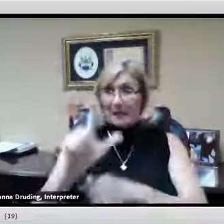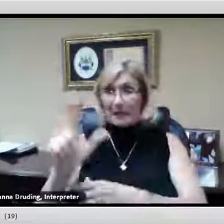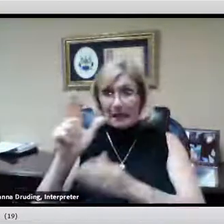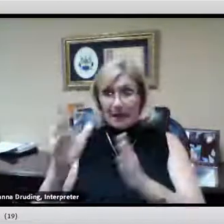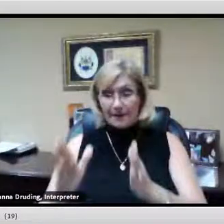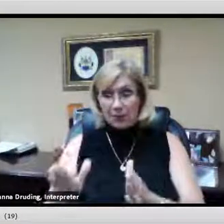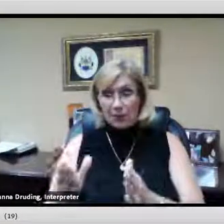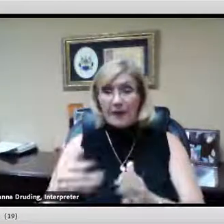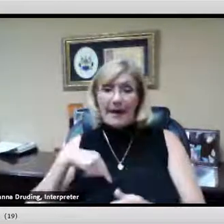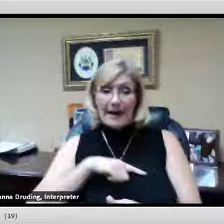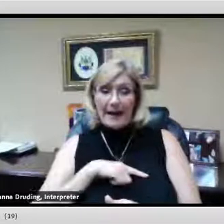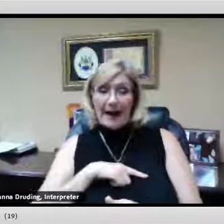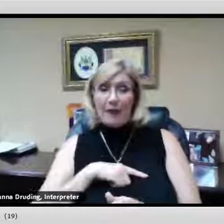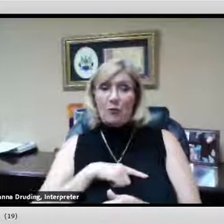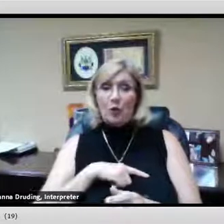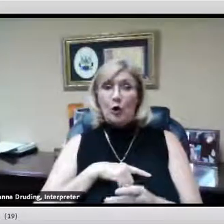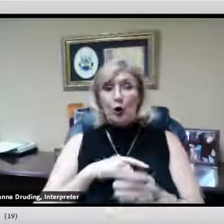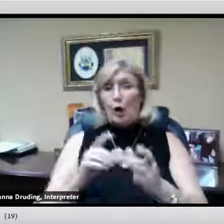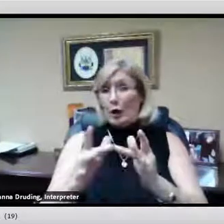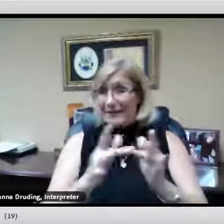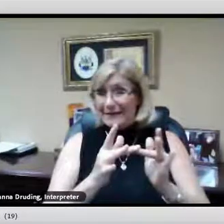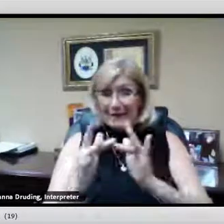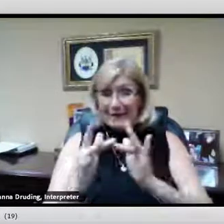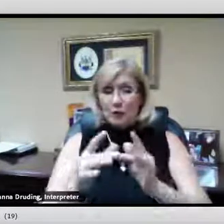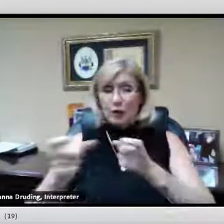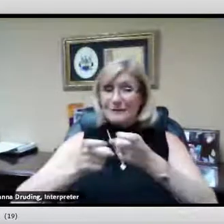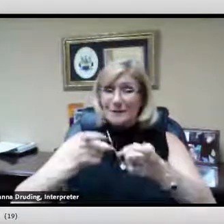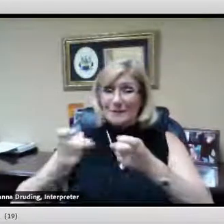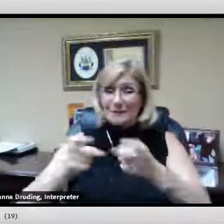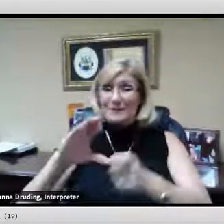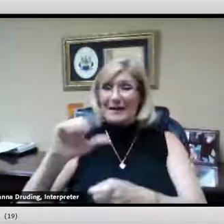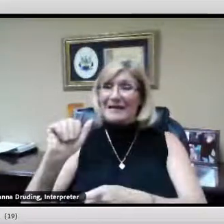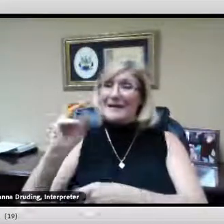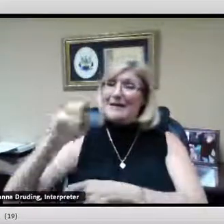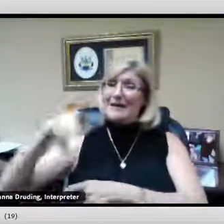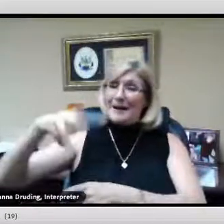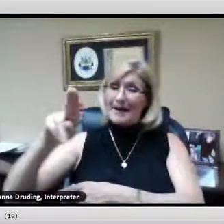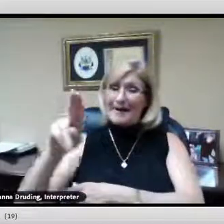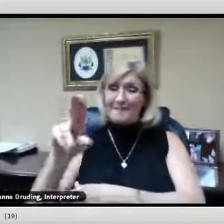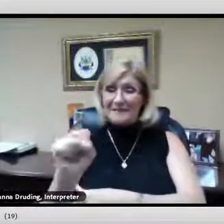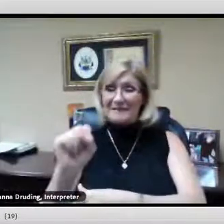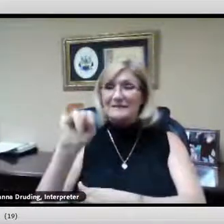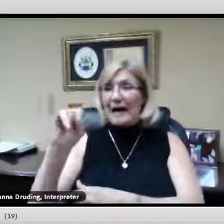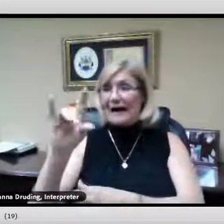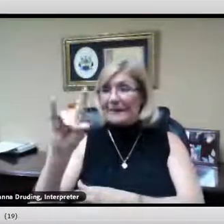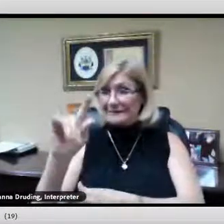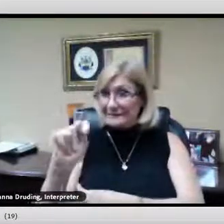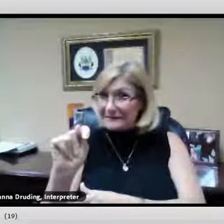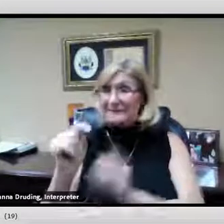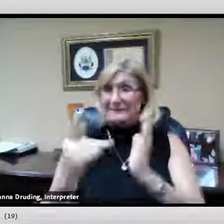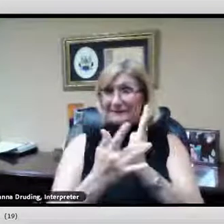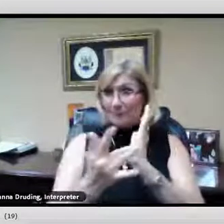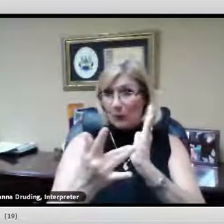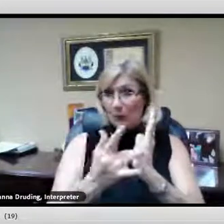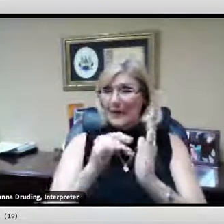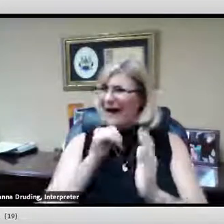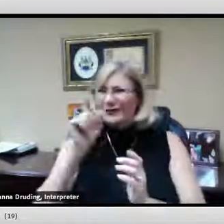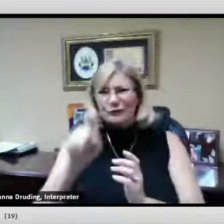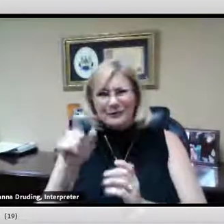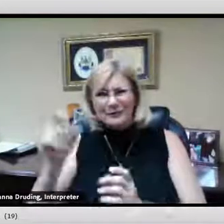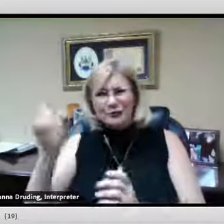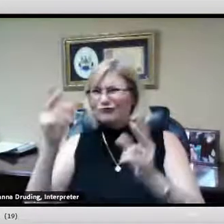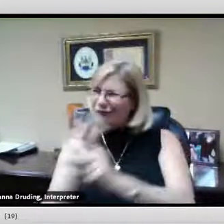managed by a campus IT department, and so I don't need to go out and figure out how we're going to connect to the internet and how we're going